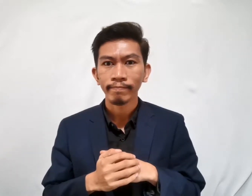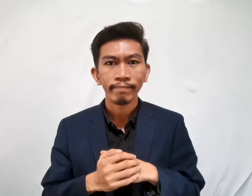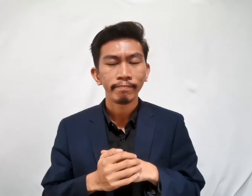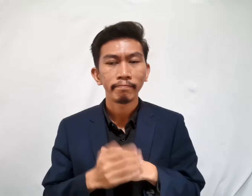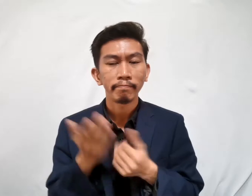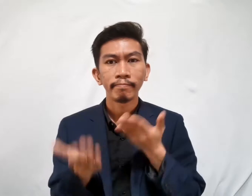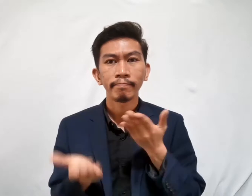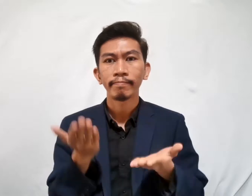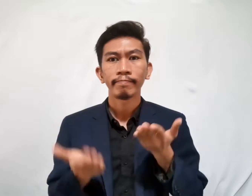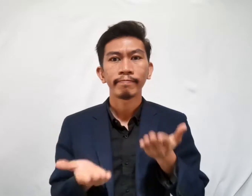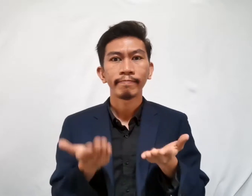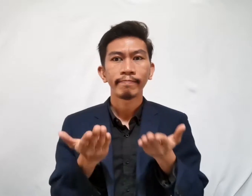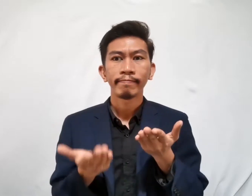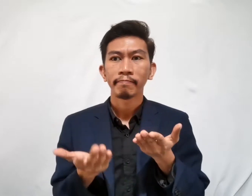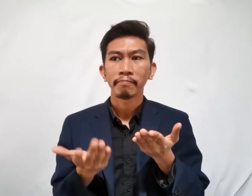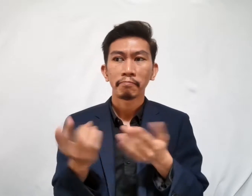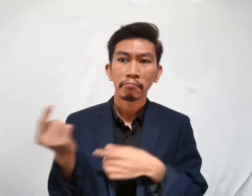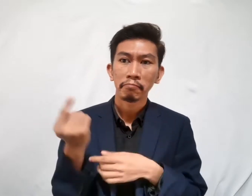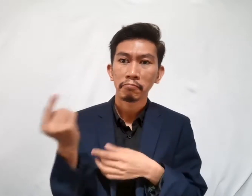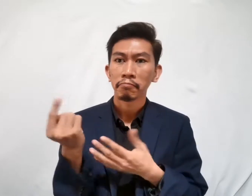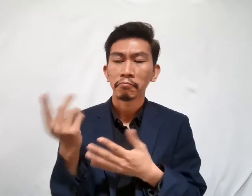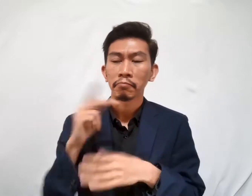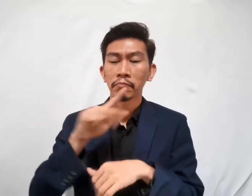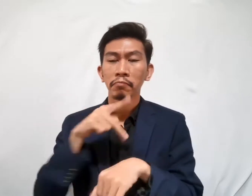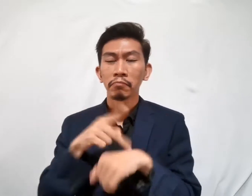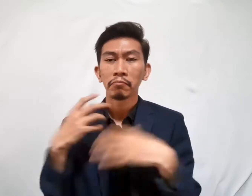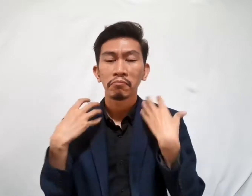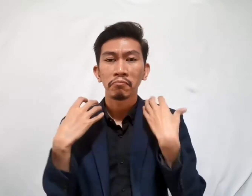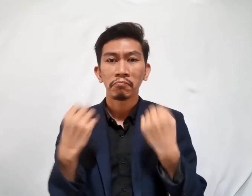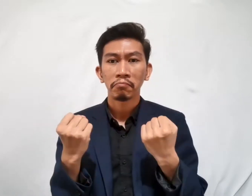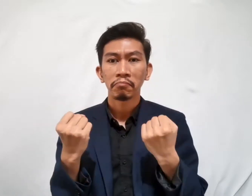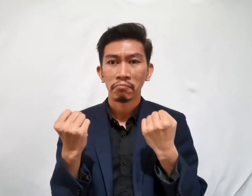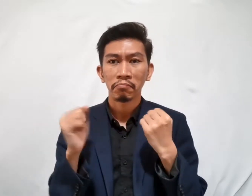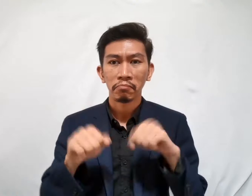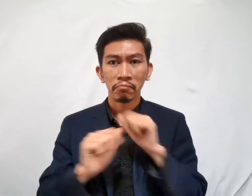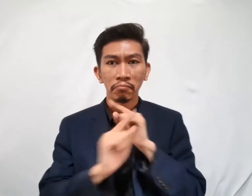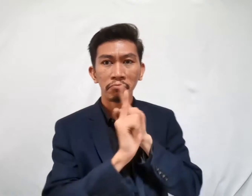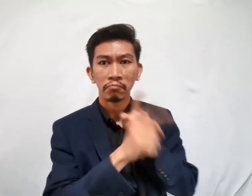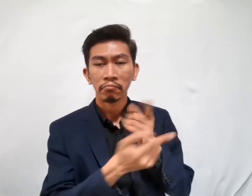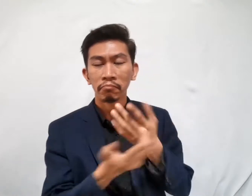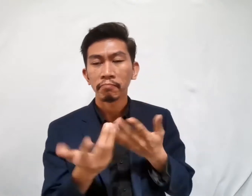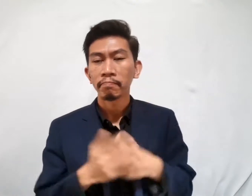Maybe somebody from PhilHealth can respond.